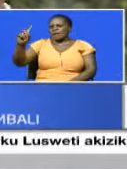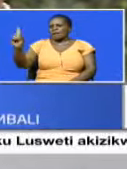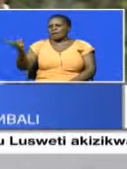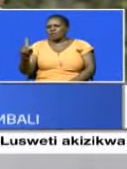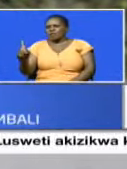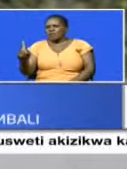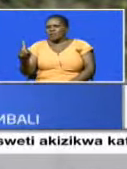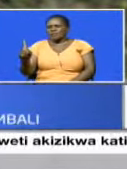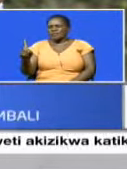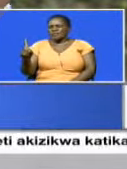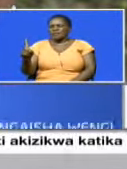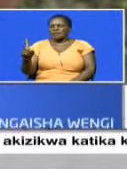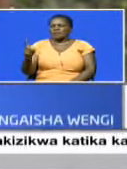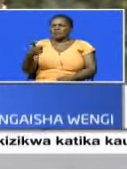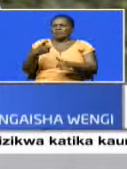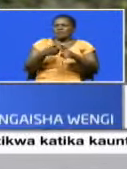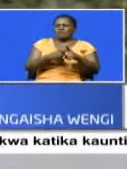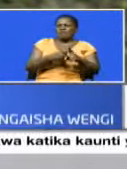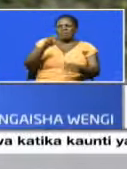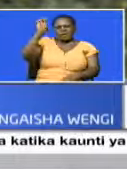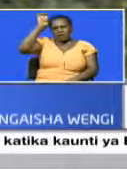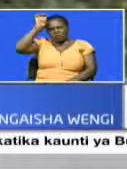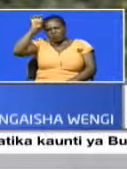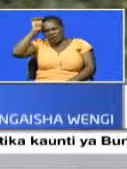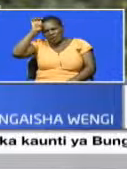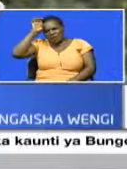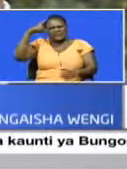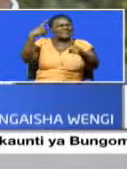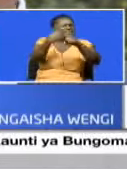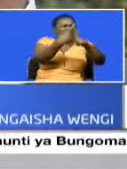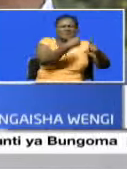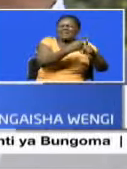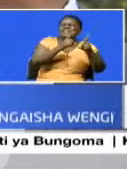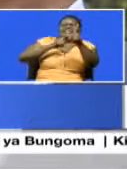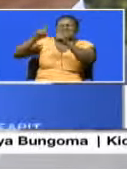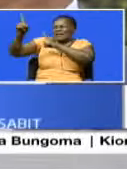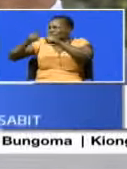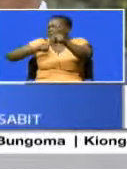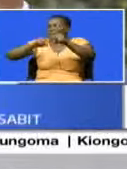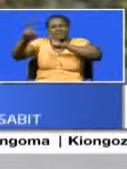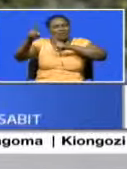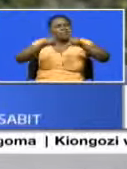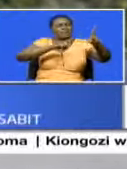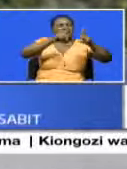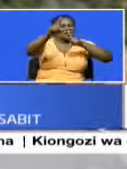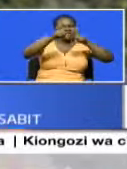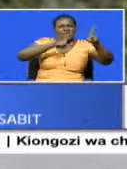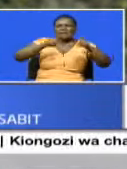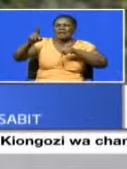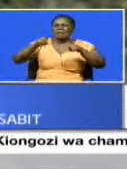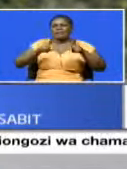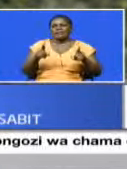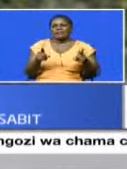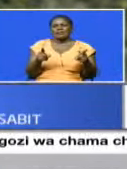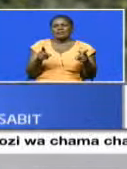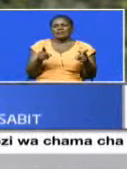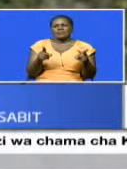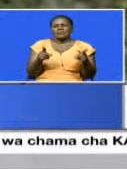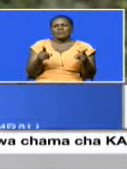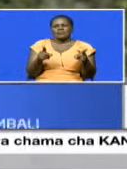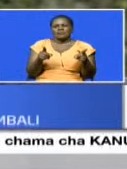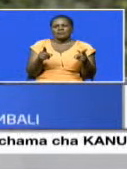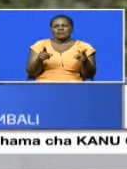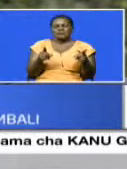Nodor to Nairobi, from Ileret, from Nodor, from Laisamis, from Sololo, from here, Sagante, Saku,